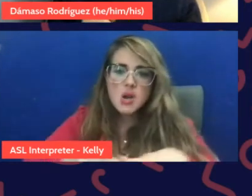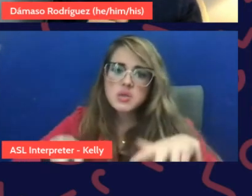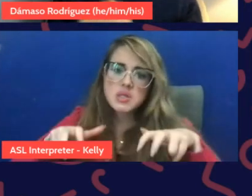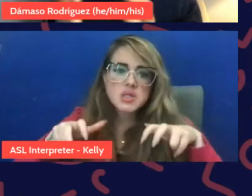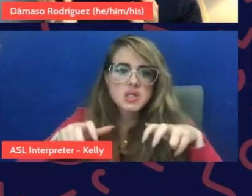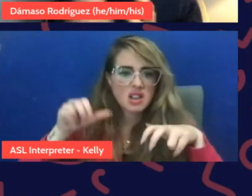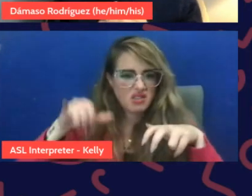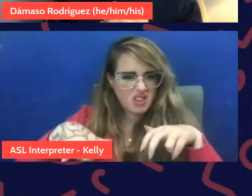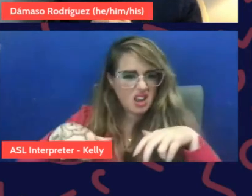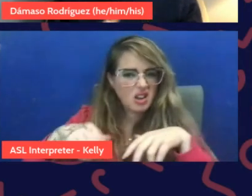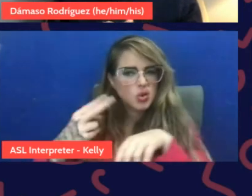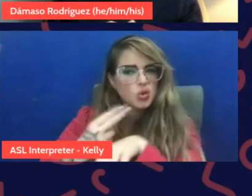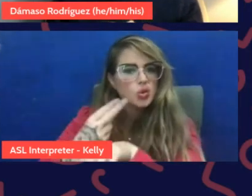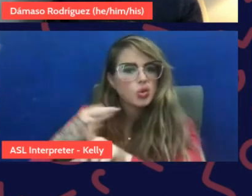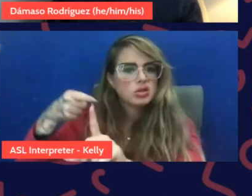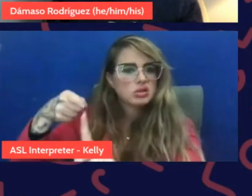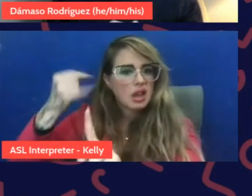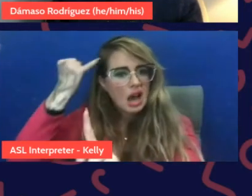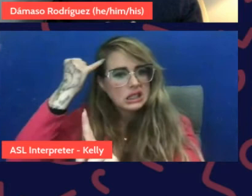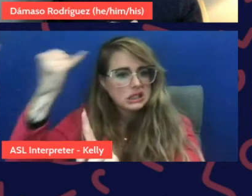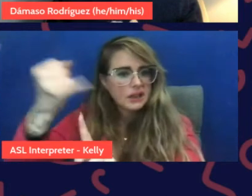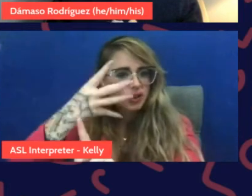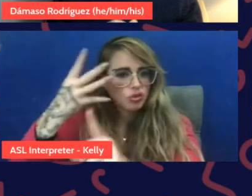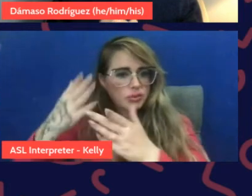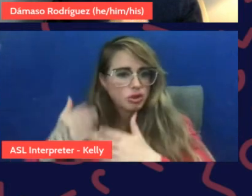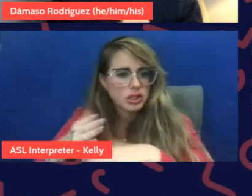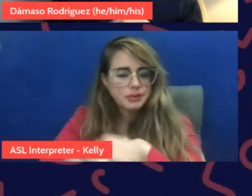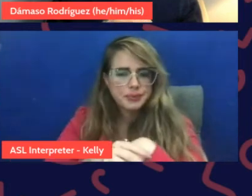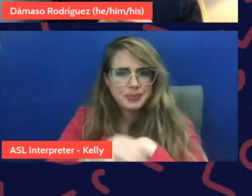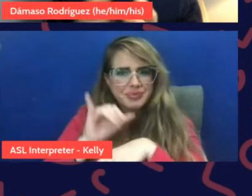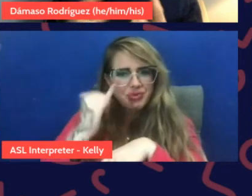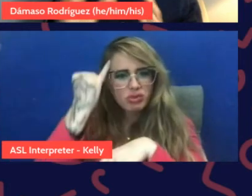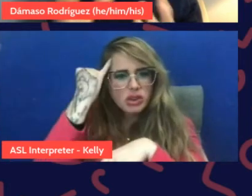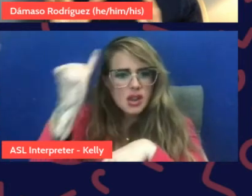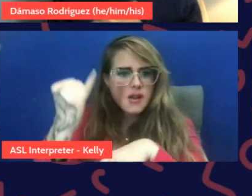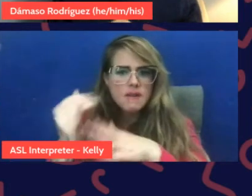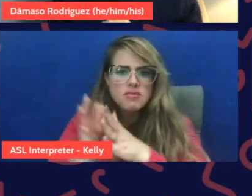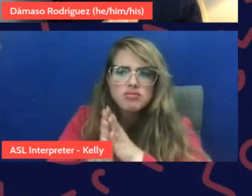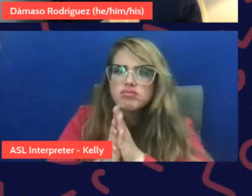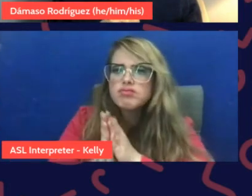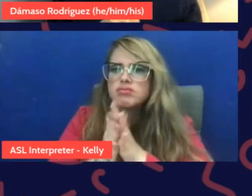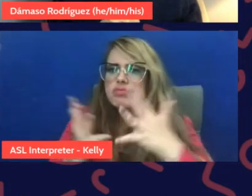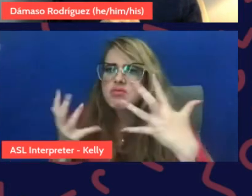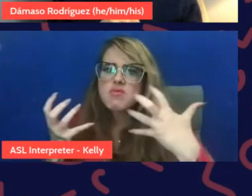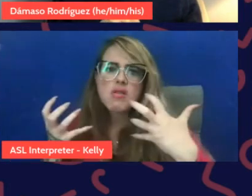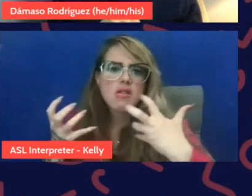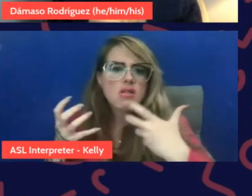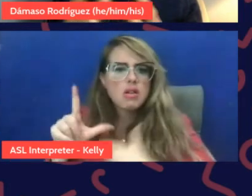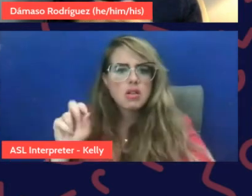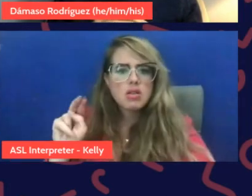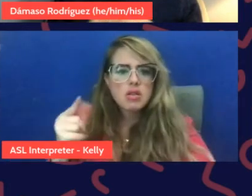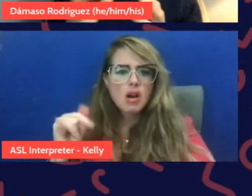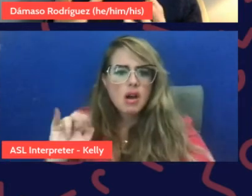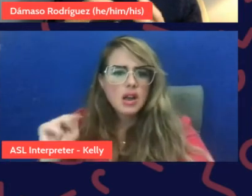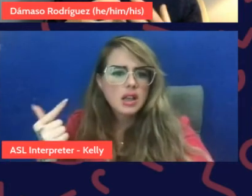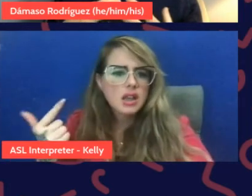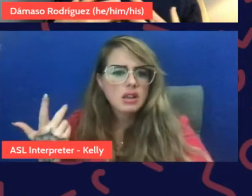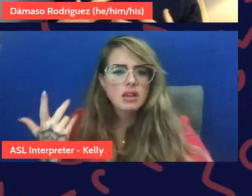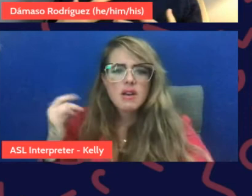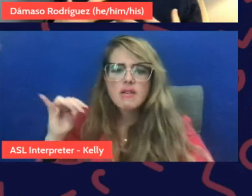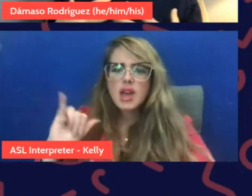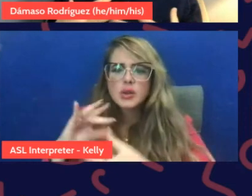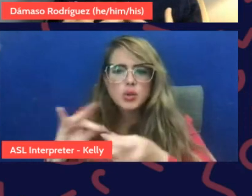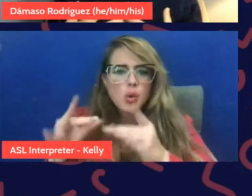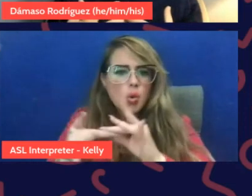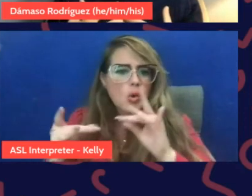notion of longing, I think it's why so many of the stories about immigrants